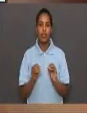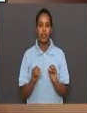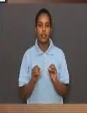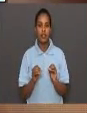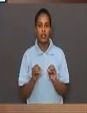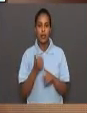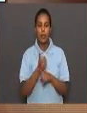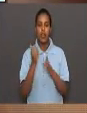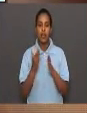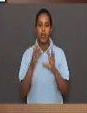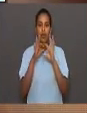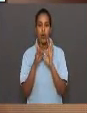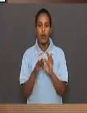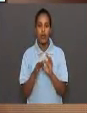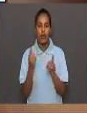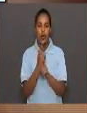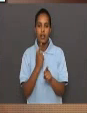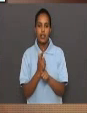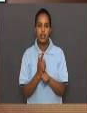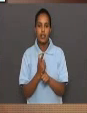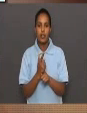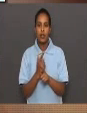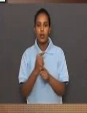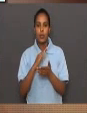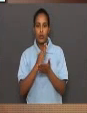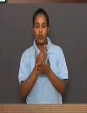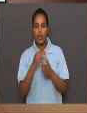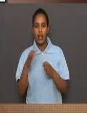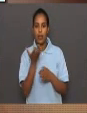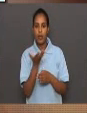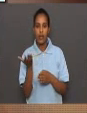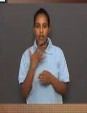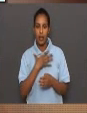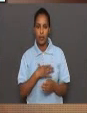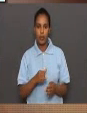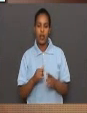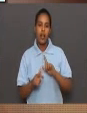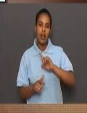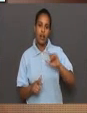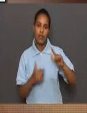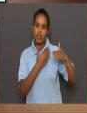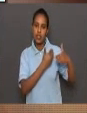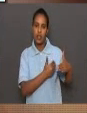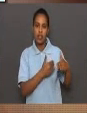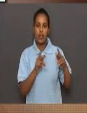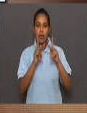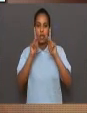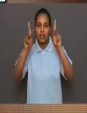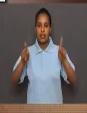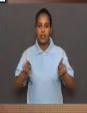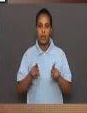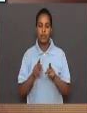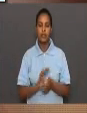Remember, students, metallic bonding occurs between elements on the left side of